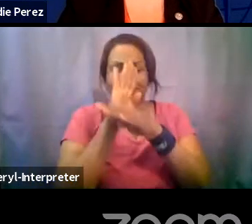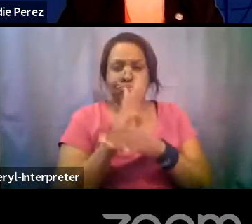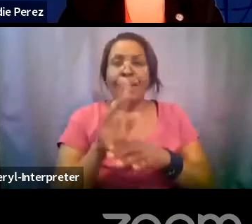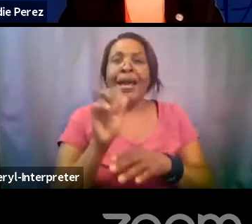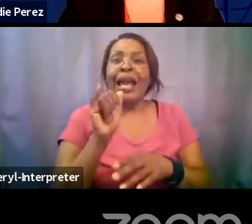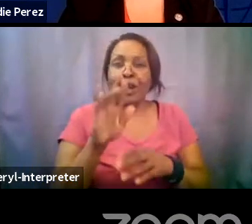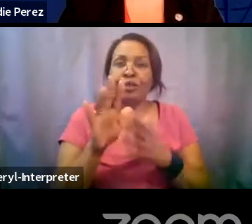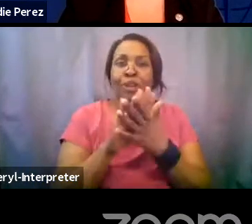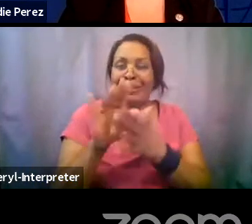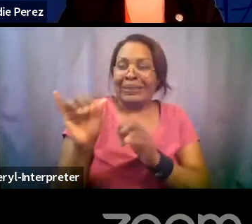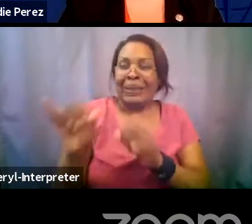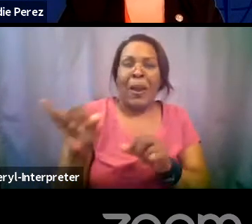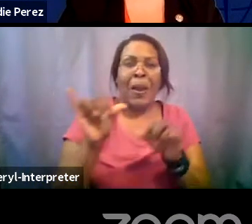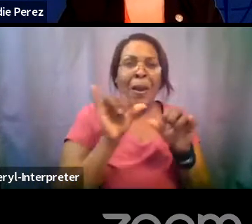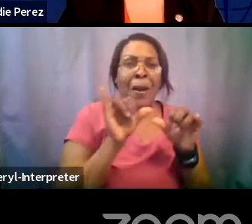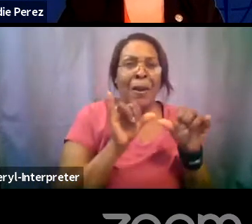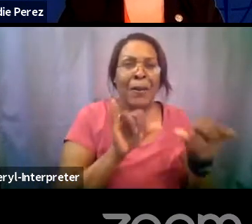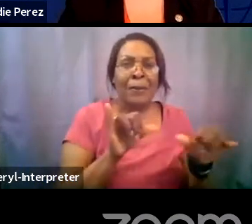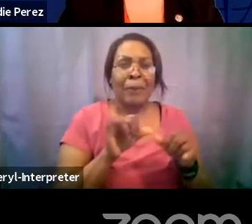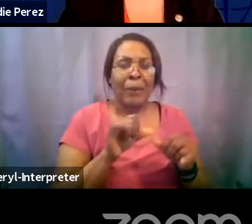way.